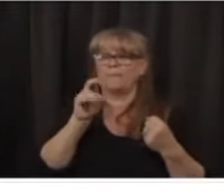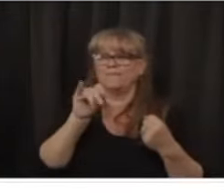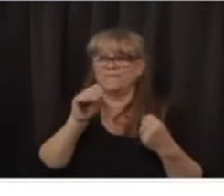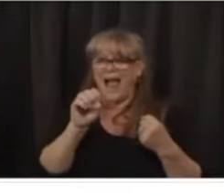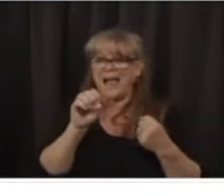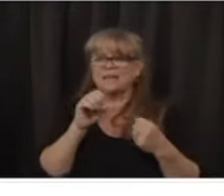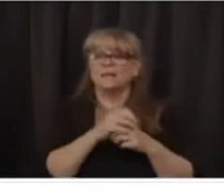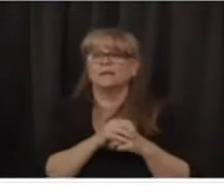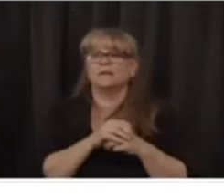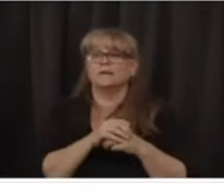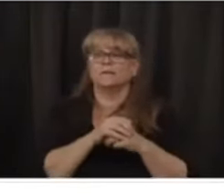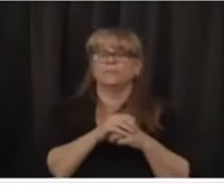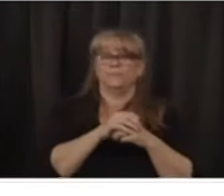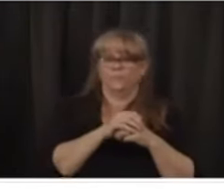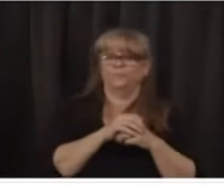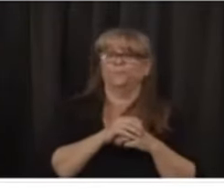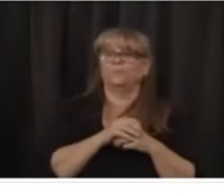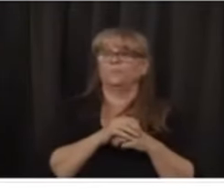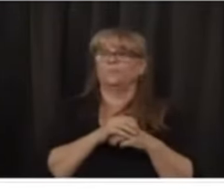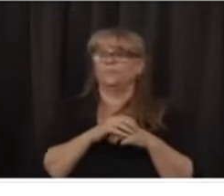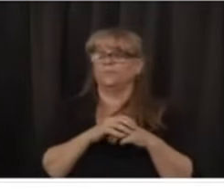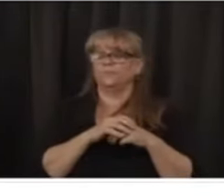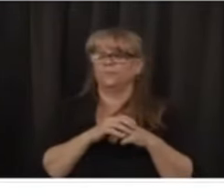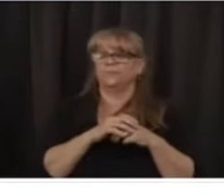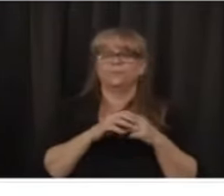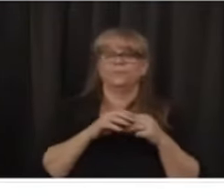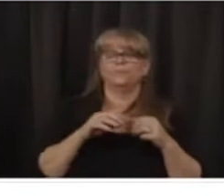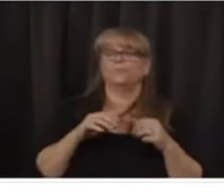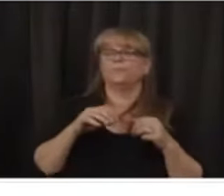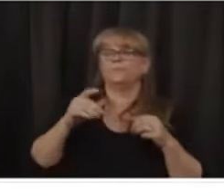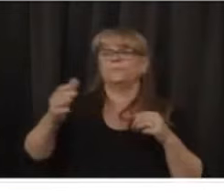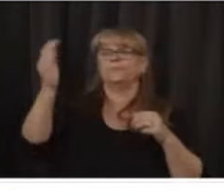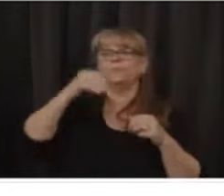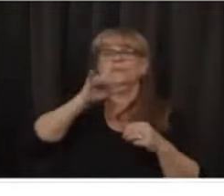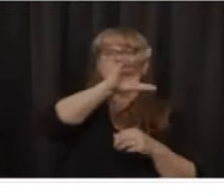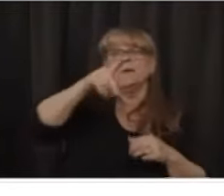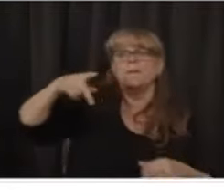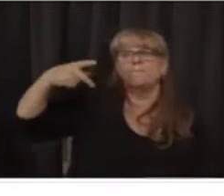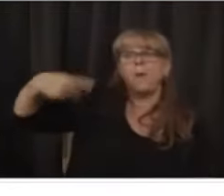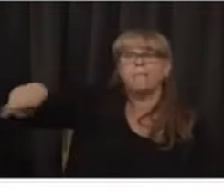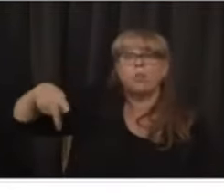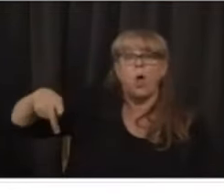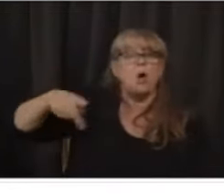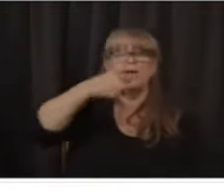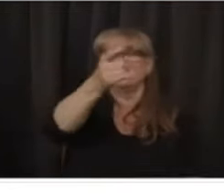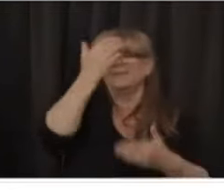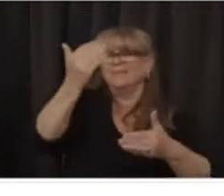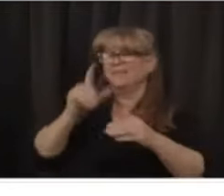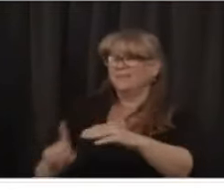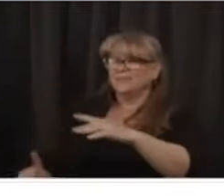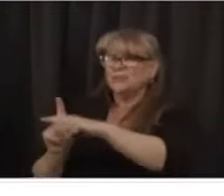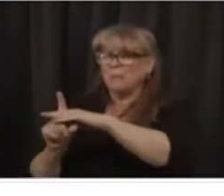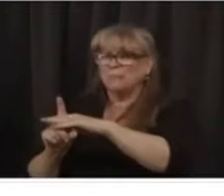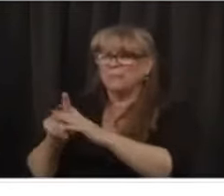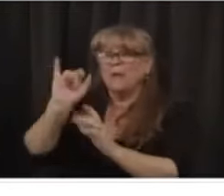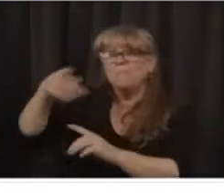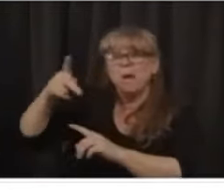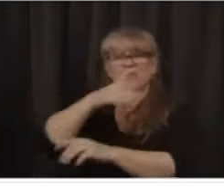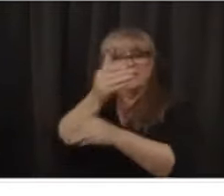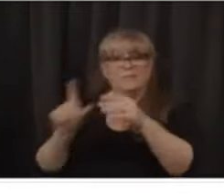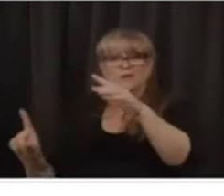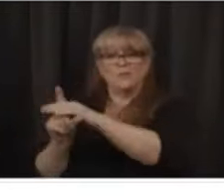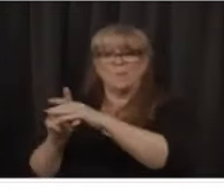State Fairgrounds, where you absolutely just show up and get one. It's super easy if you live in San Luis